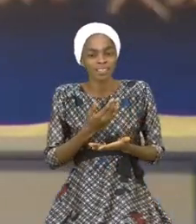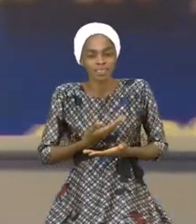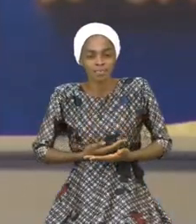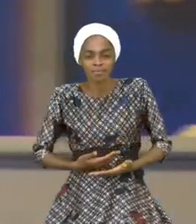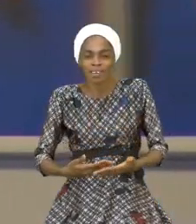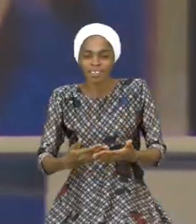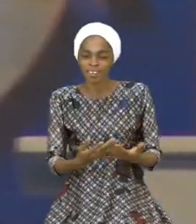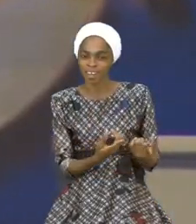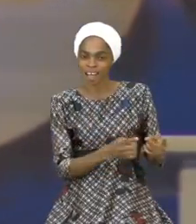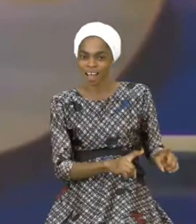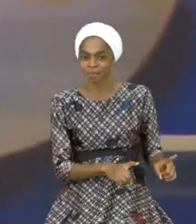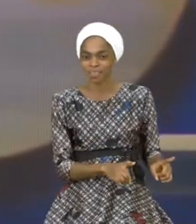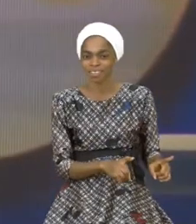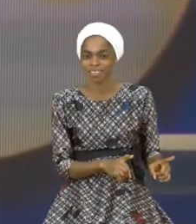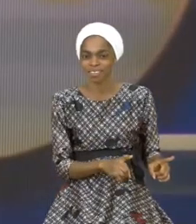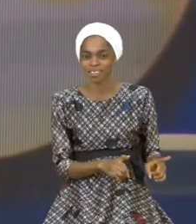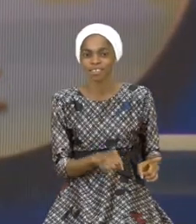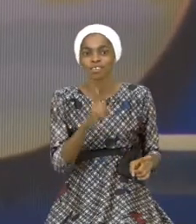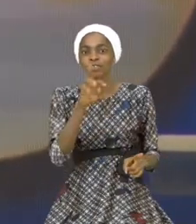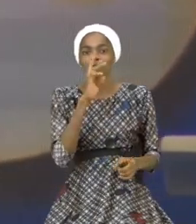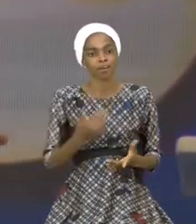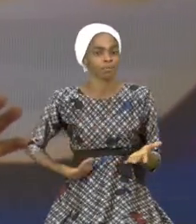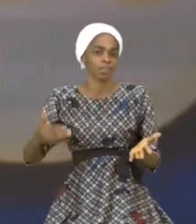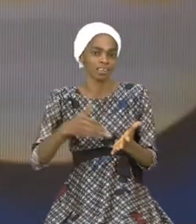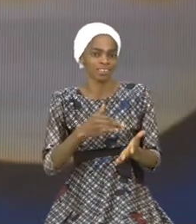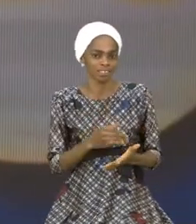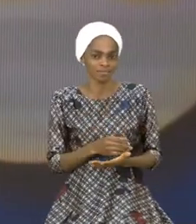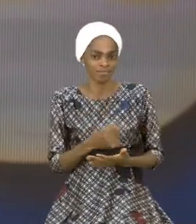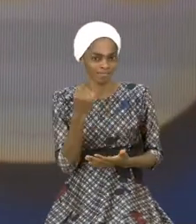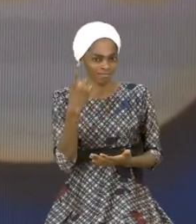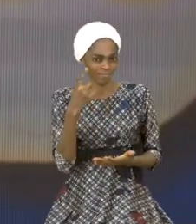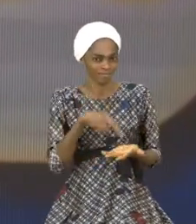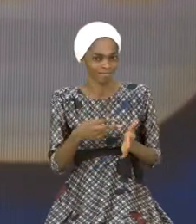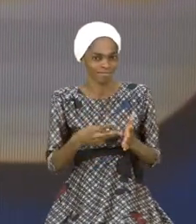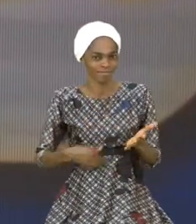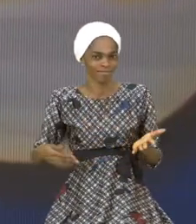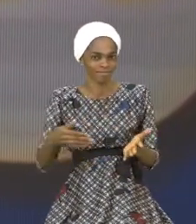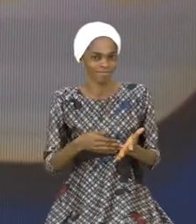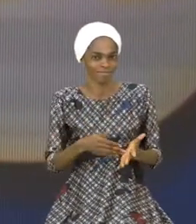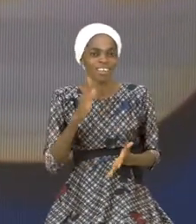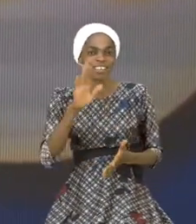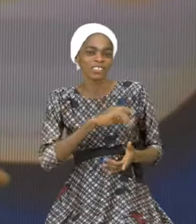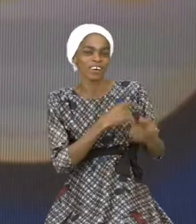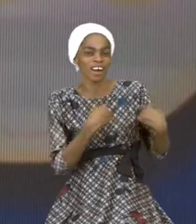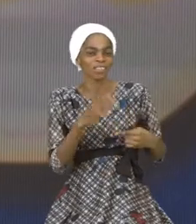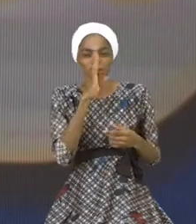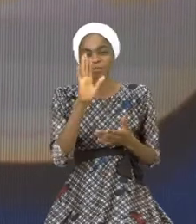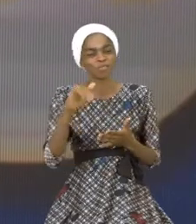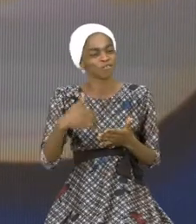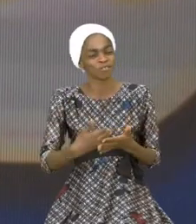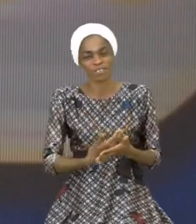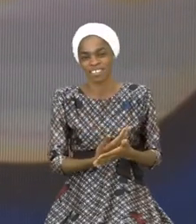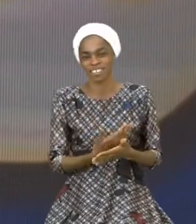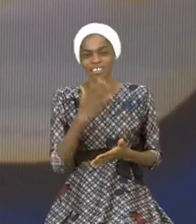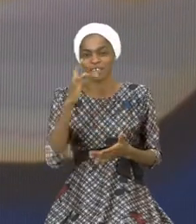takes place, you are born again. Your heart will be fresh. Your mind will